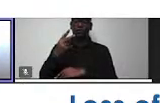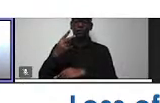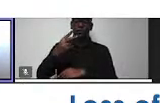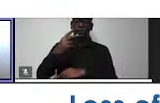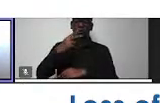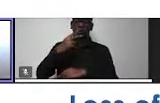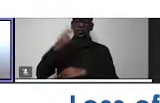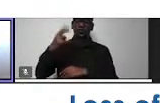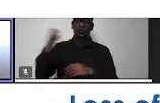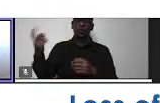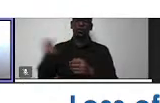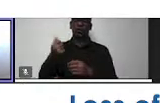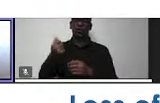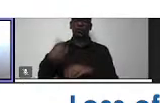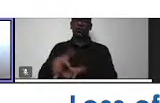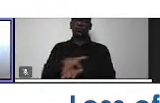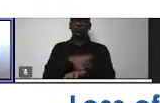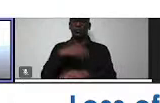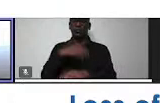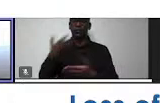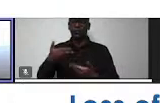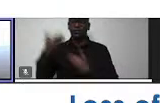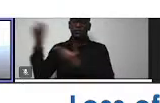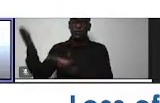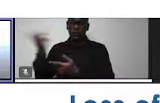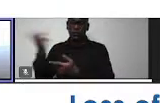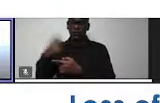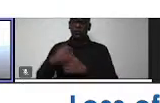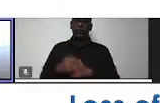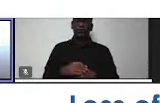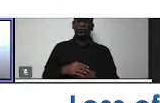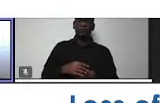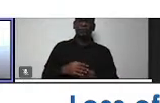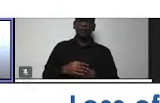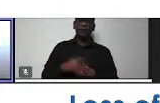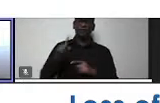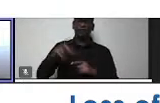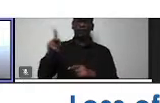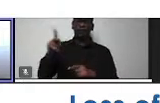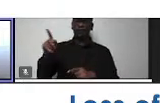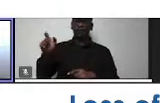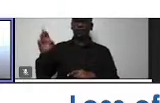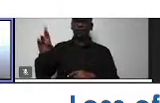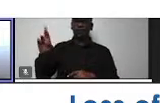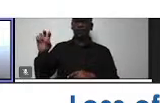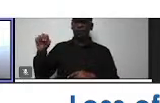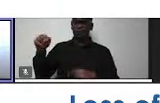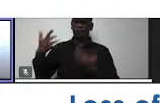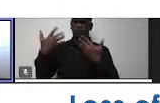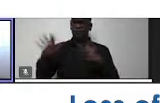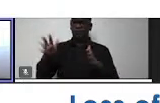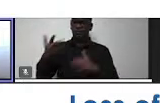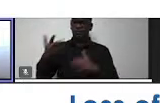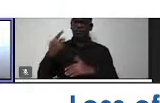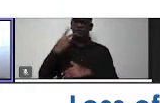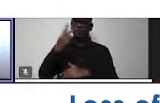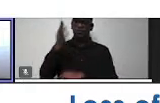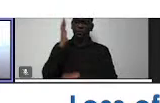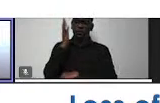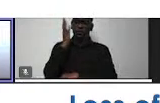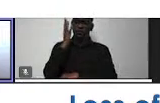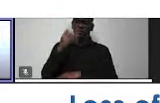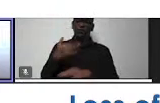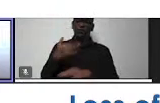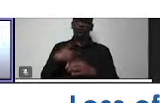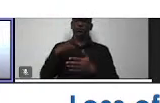export. And Karen has shown, you know, the entire list actually of all the products that are actually sent to the US, because